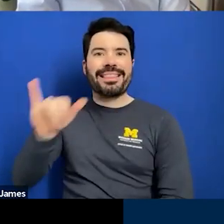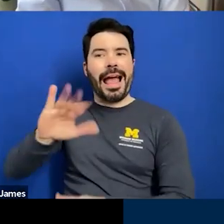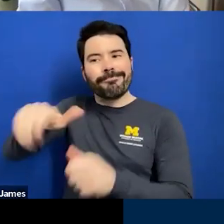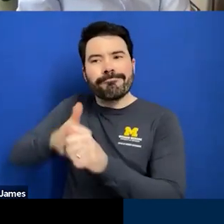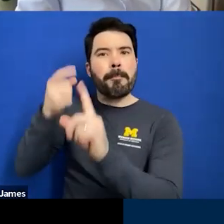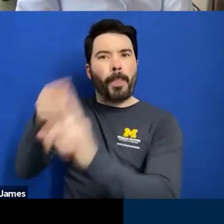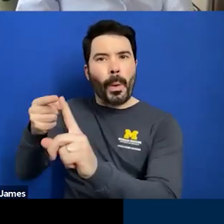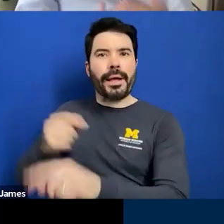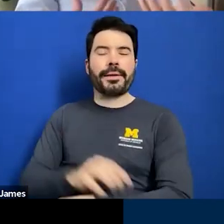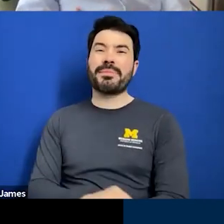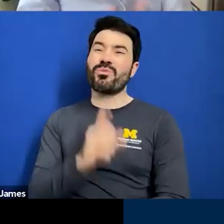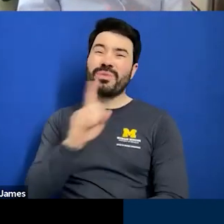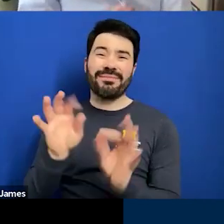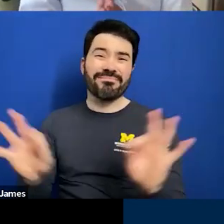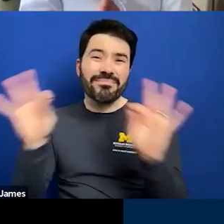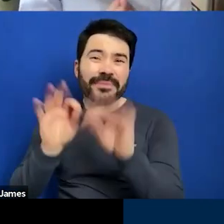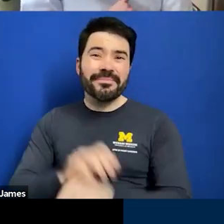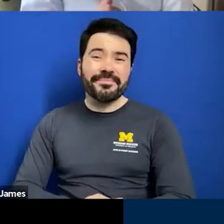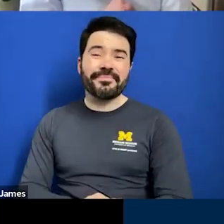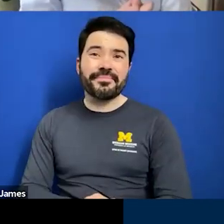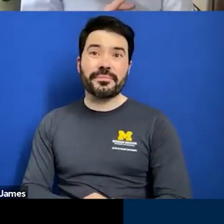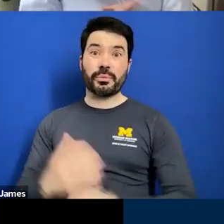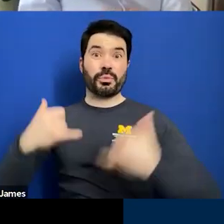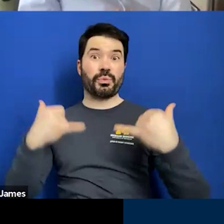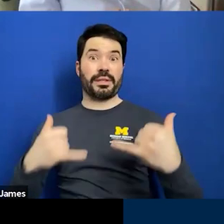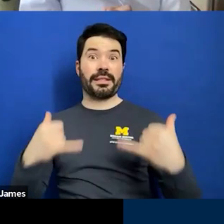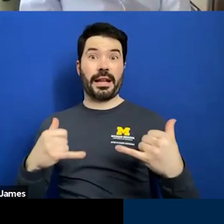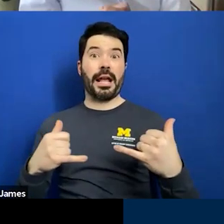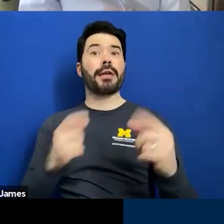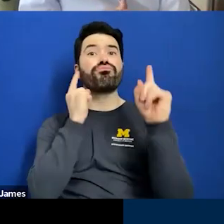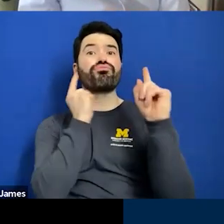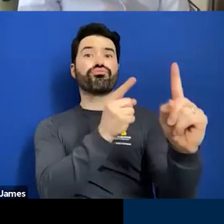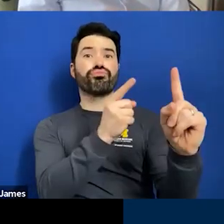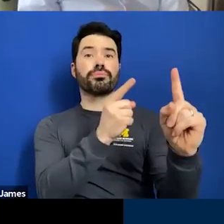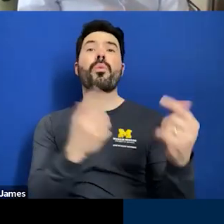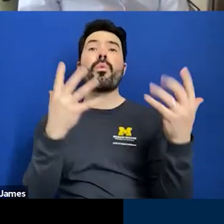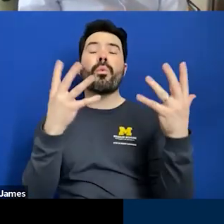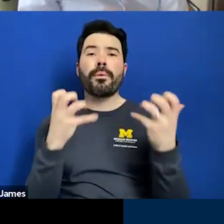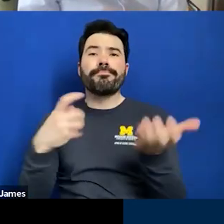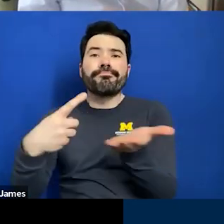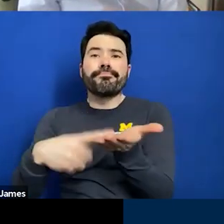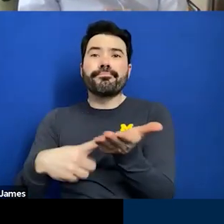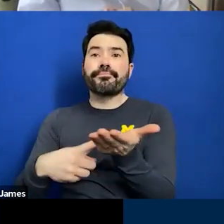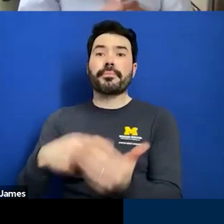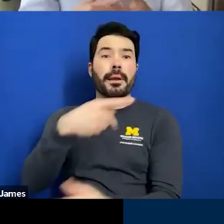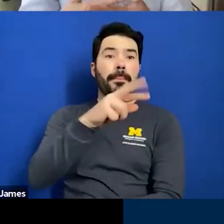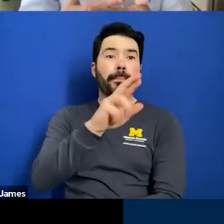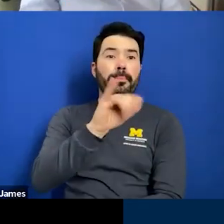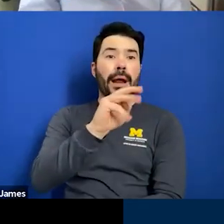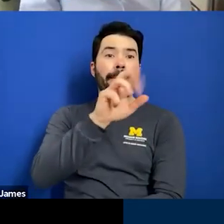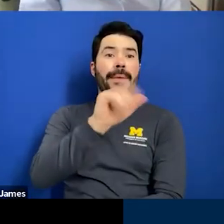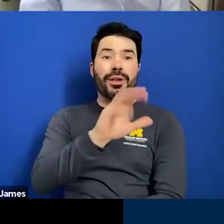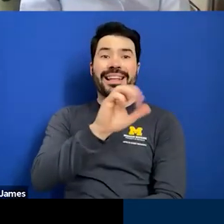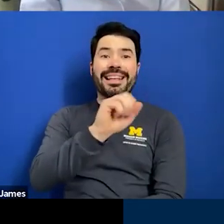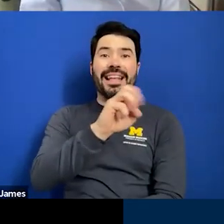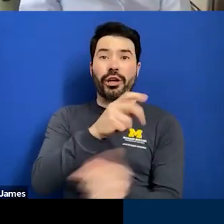objectives today are to talk about why this is important for primary care providers and highlight